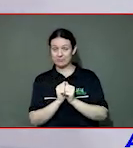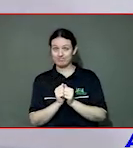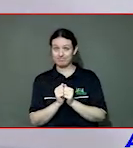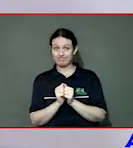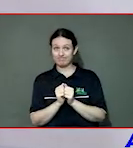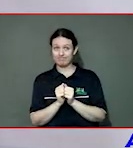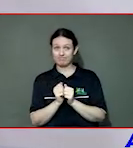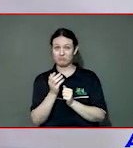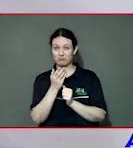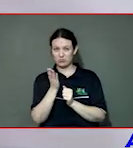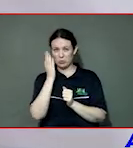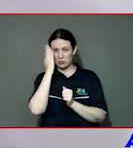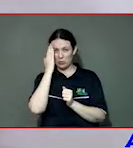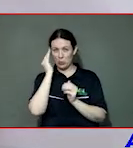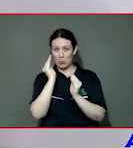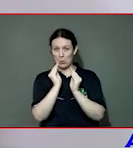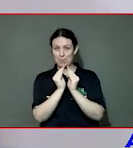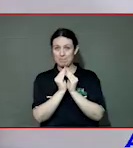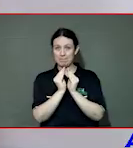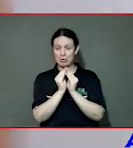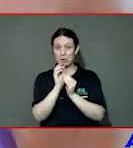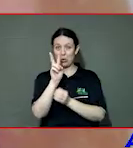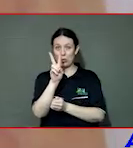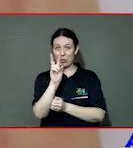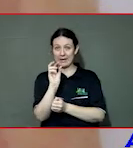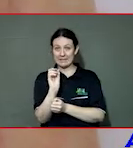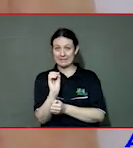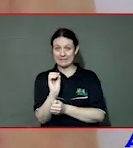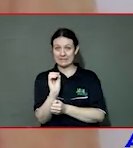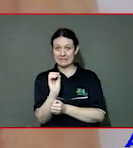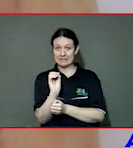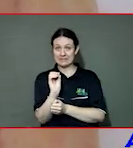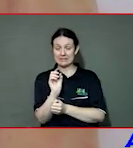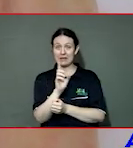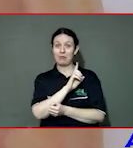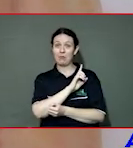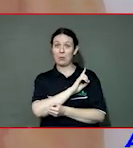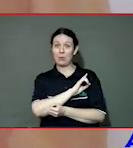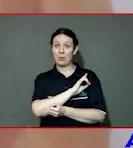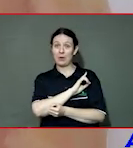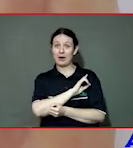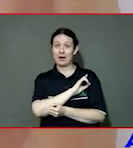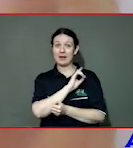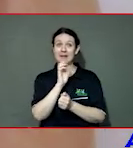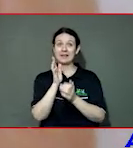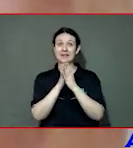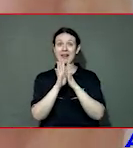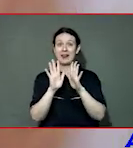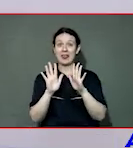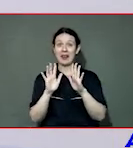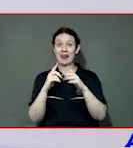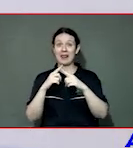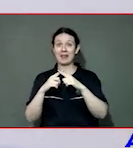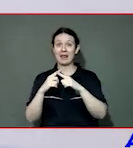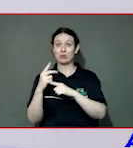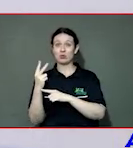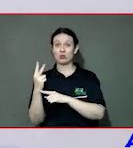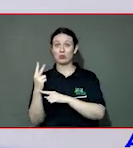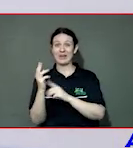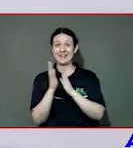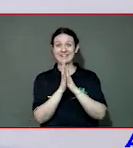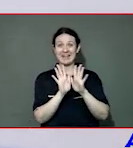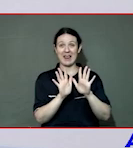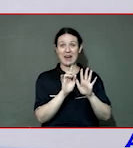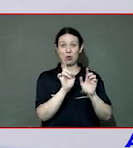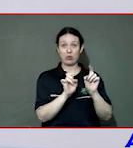choice counts 20 marks because that is 10 times 2. So 10 multiple